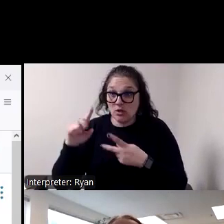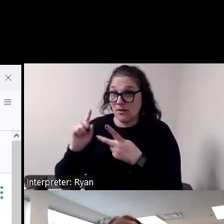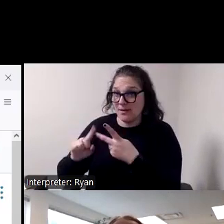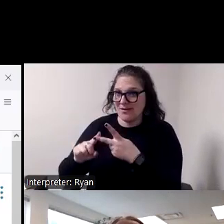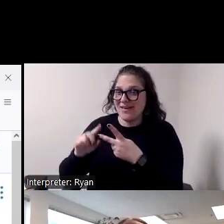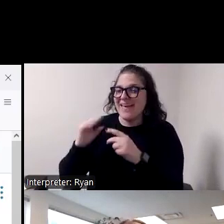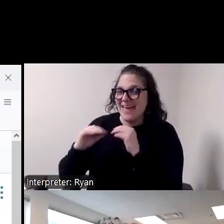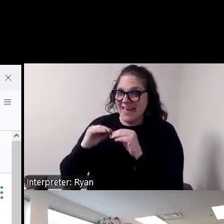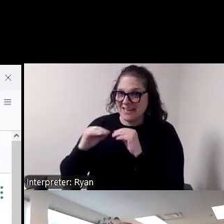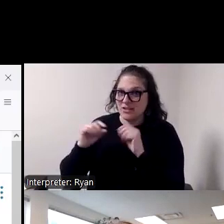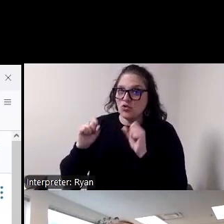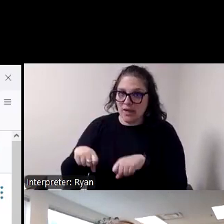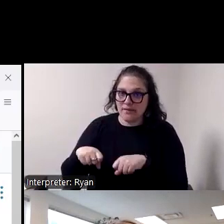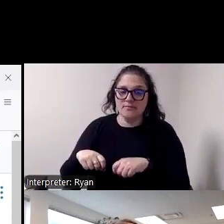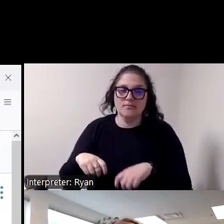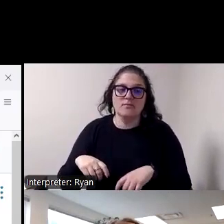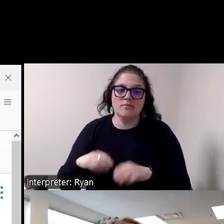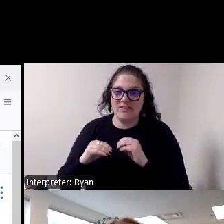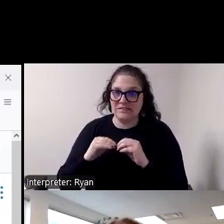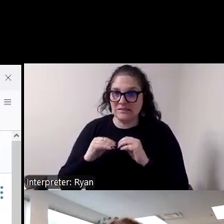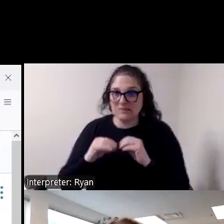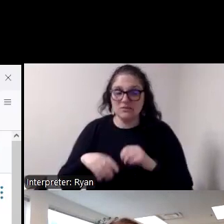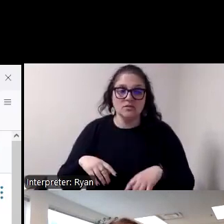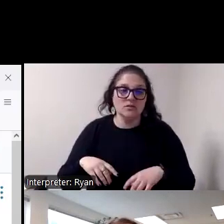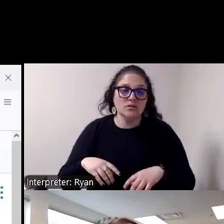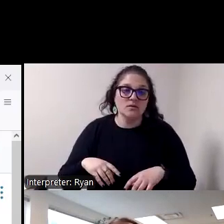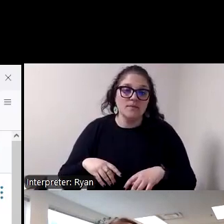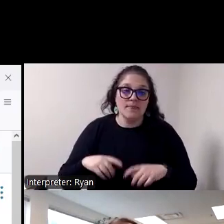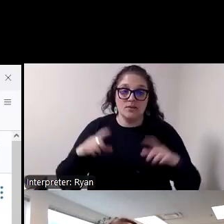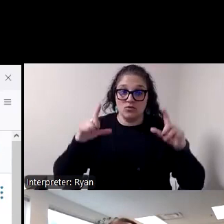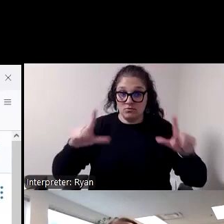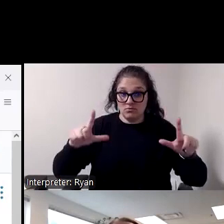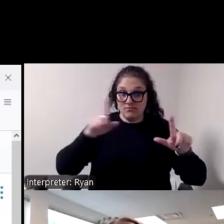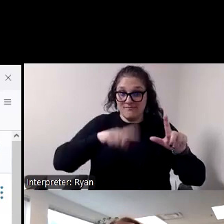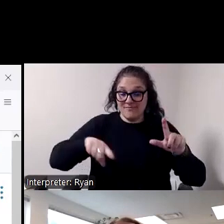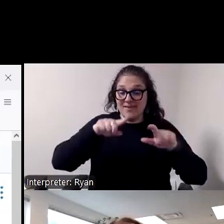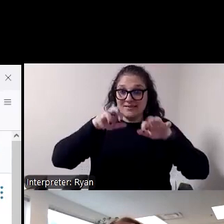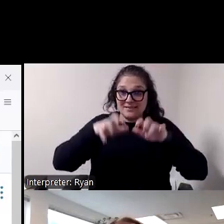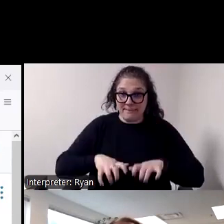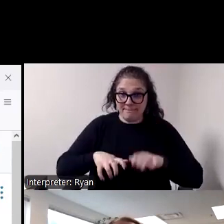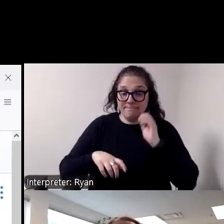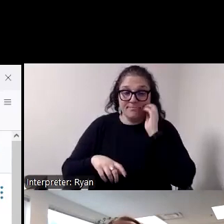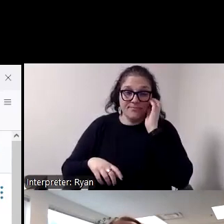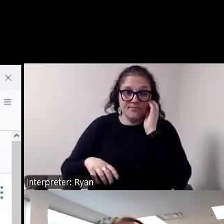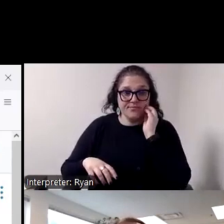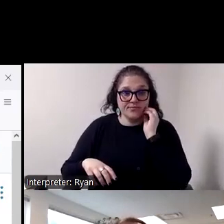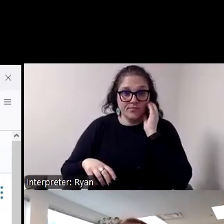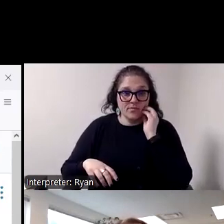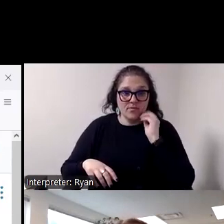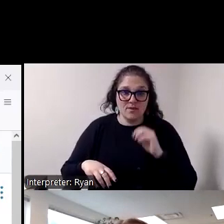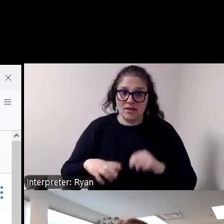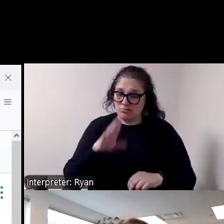edit the time I. So this is the time entry portion of the timesheet. It's